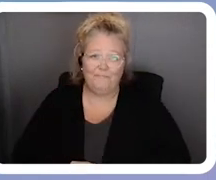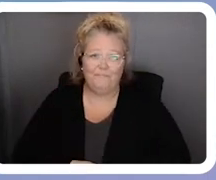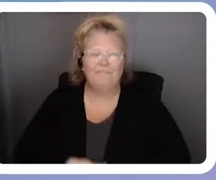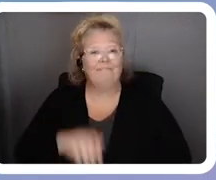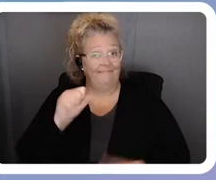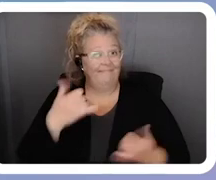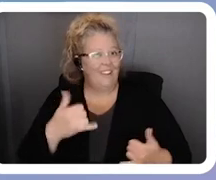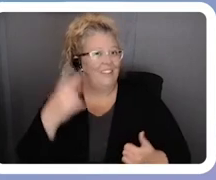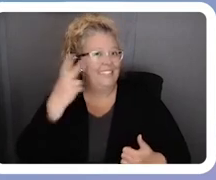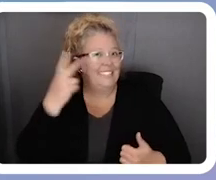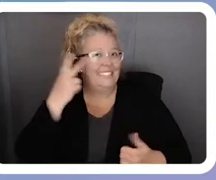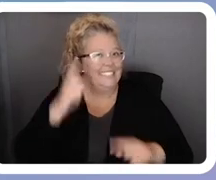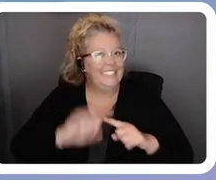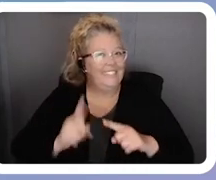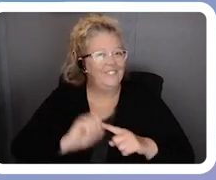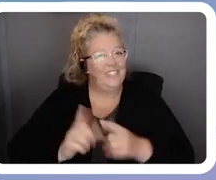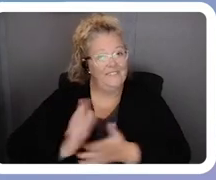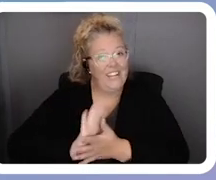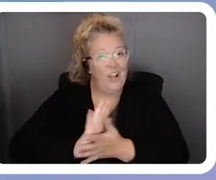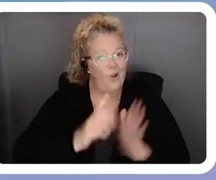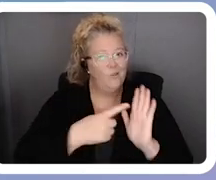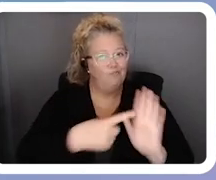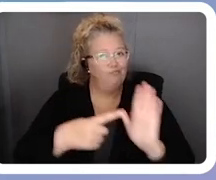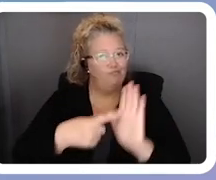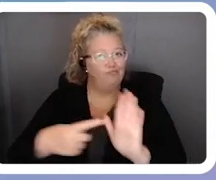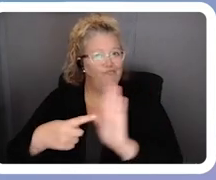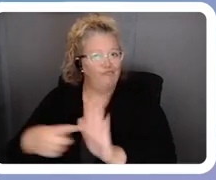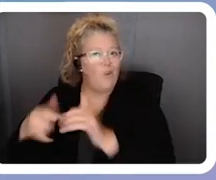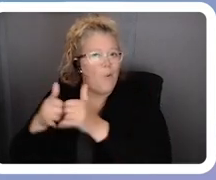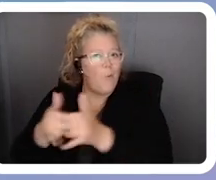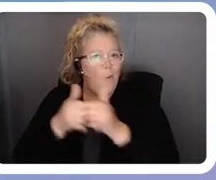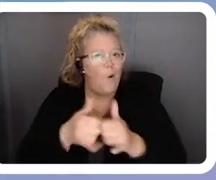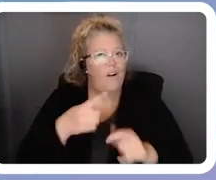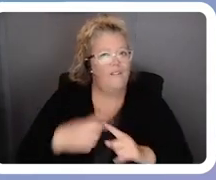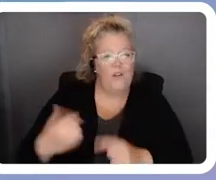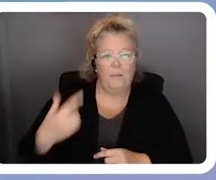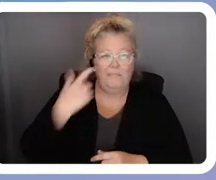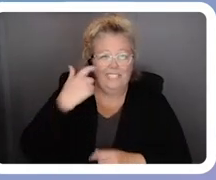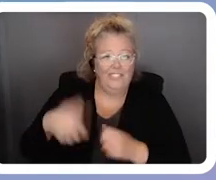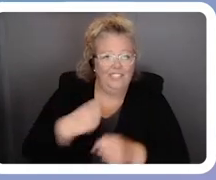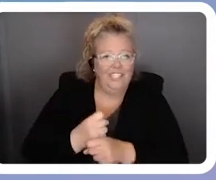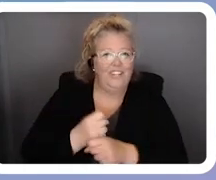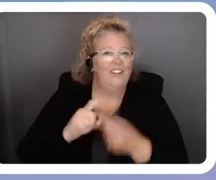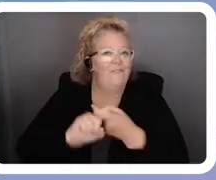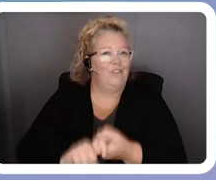now for some special highlights and award from this year's Best Buddies Friendship Walks.